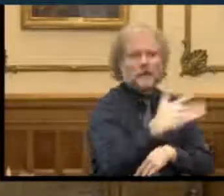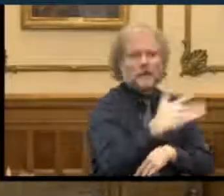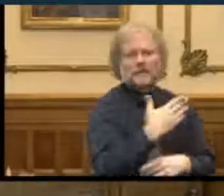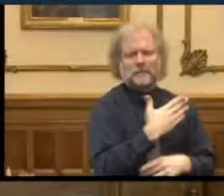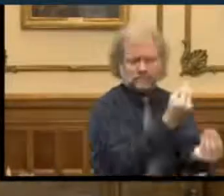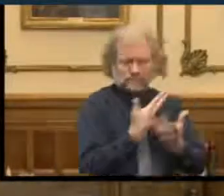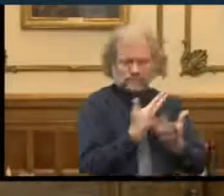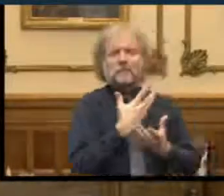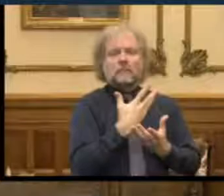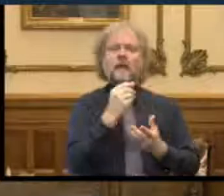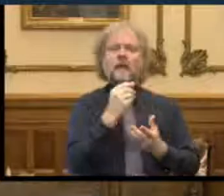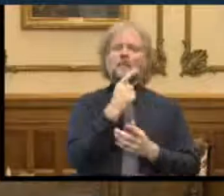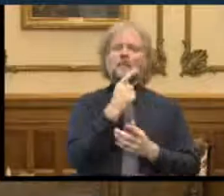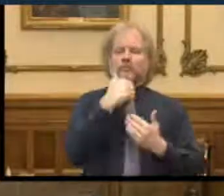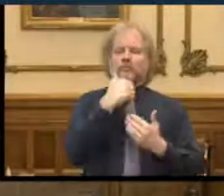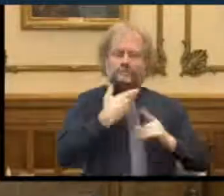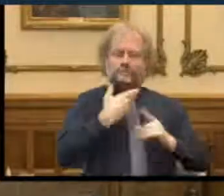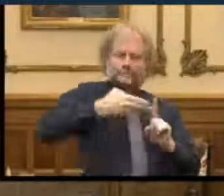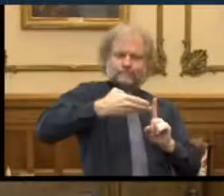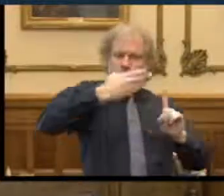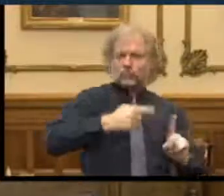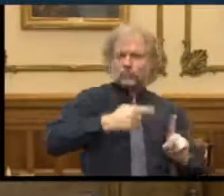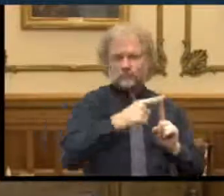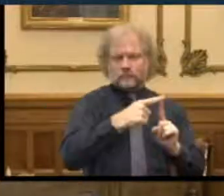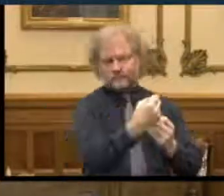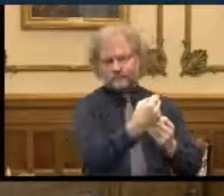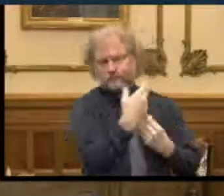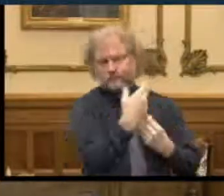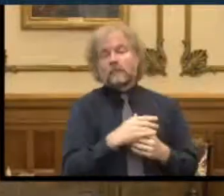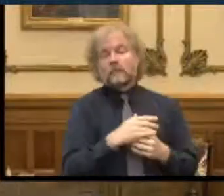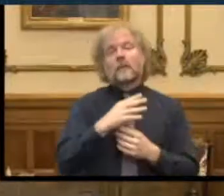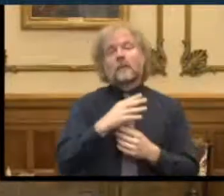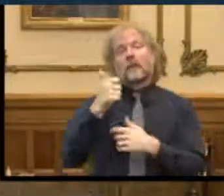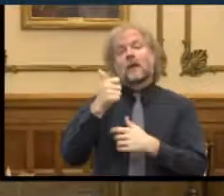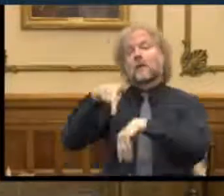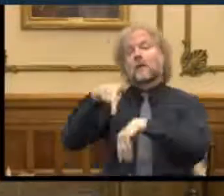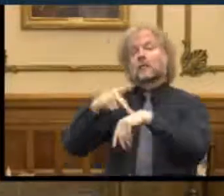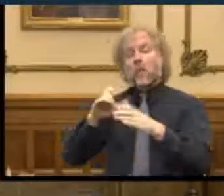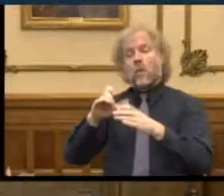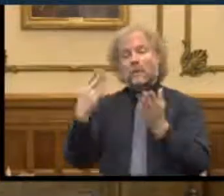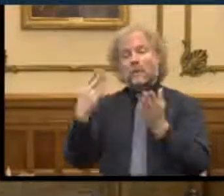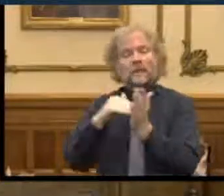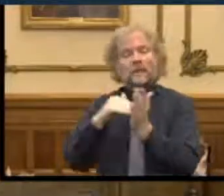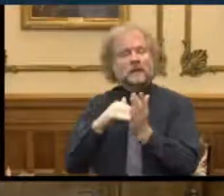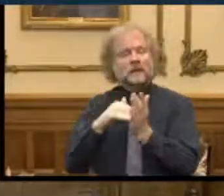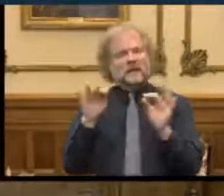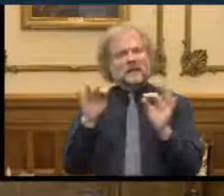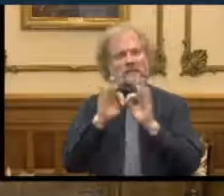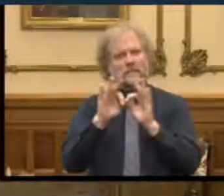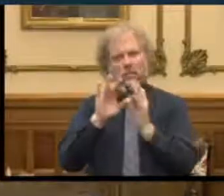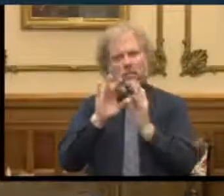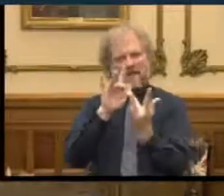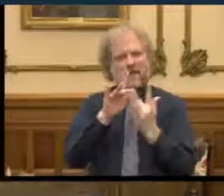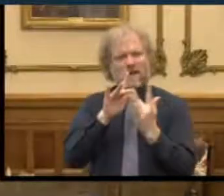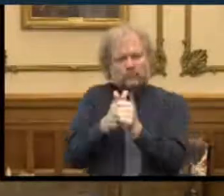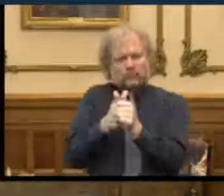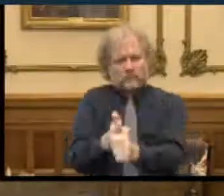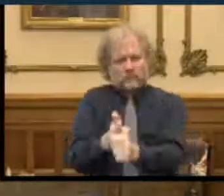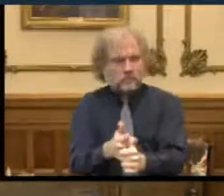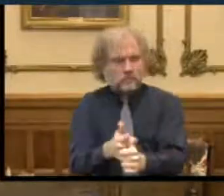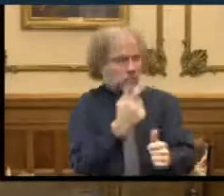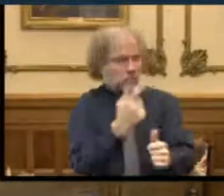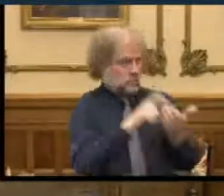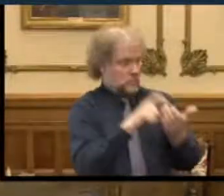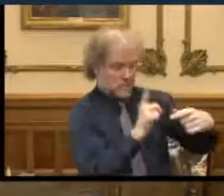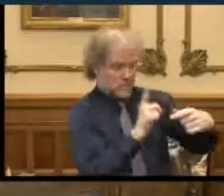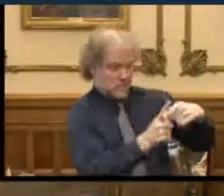run point on this data. Another one of the principles to reopening our state is our ability to conduct contact tracing for individuals who are positive